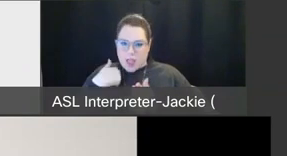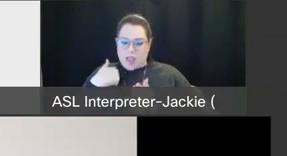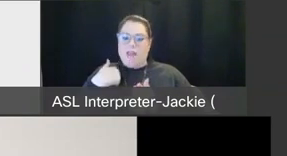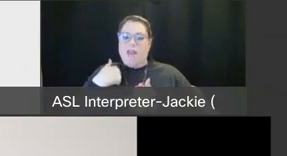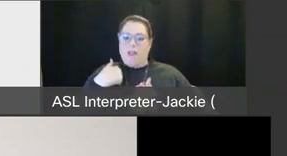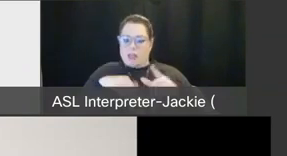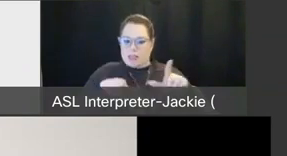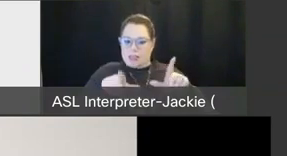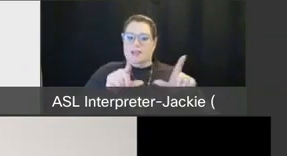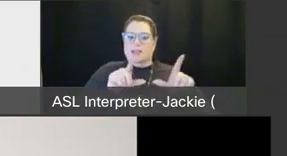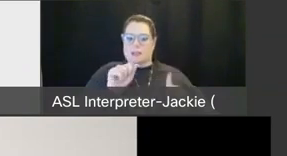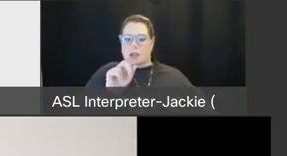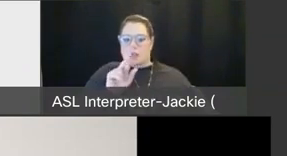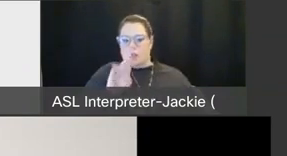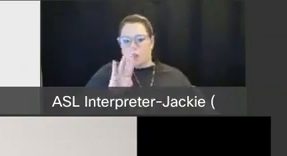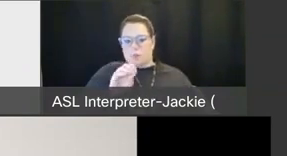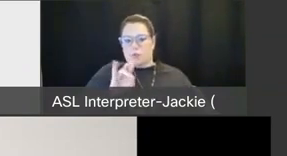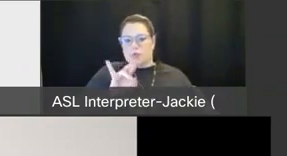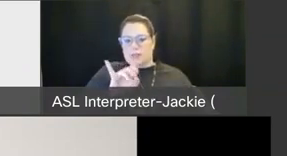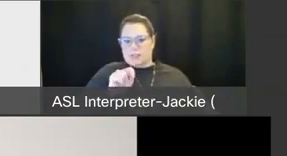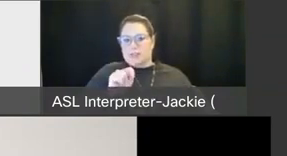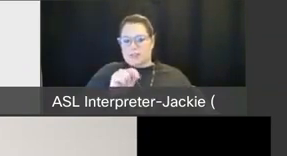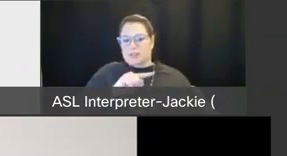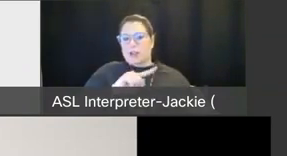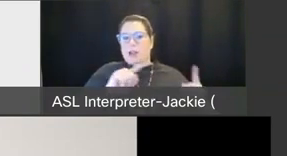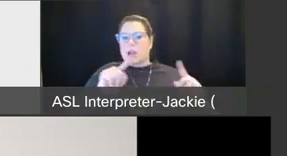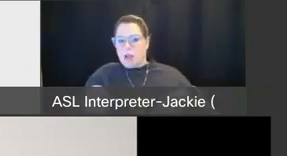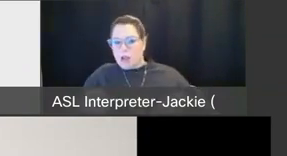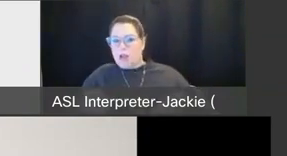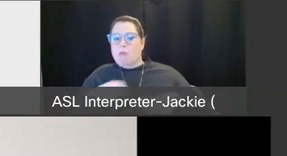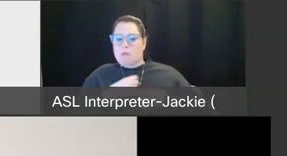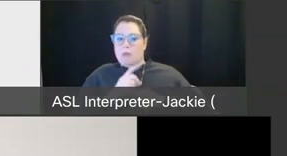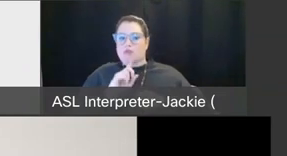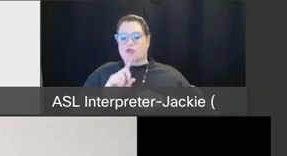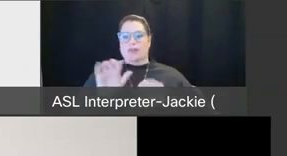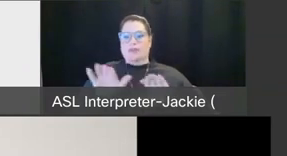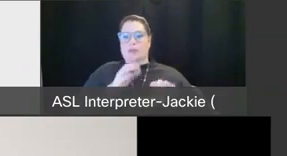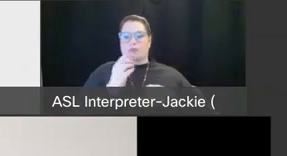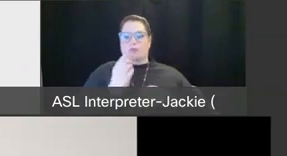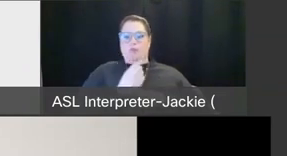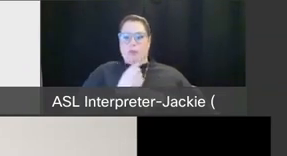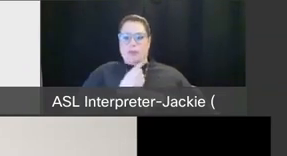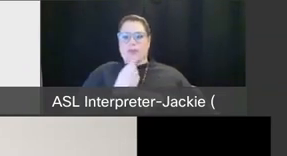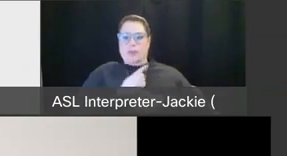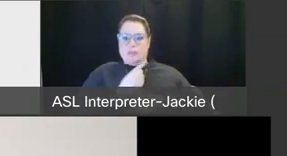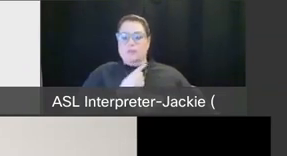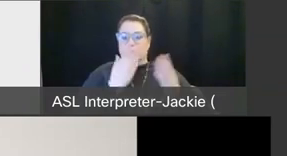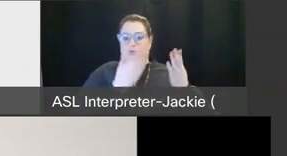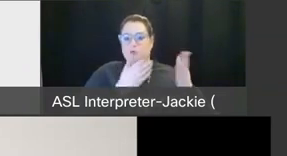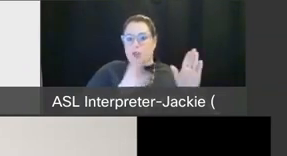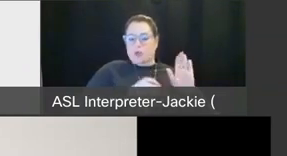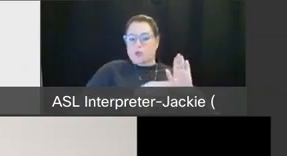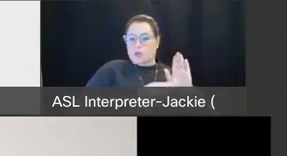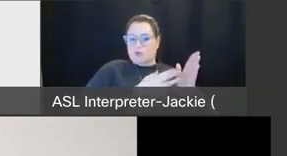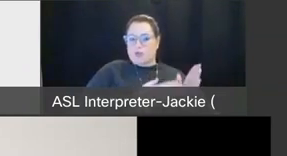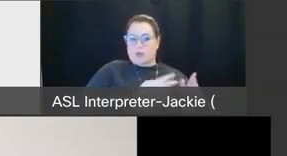there's certain subcontractors that you have to have a license, and Acme Construction's MHIC license